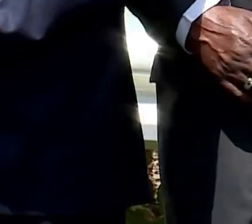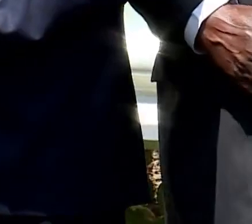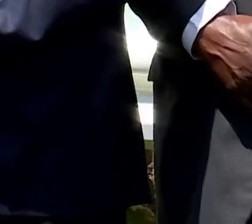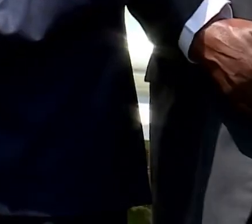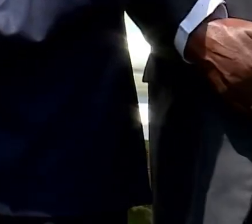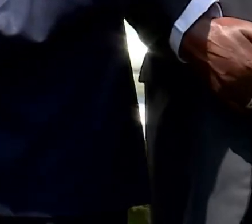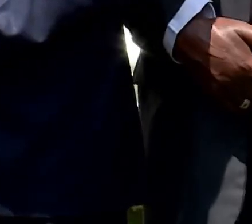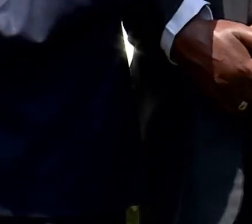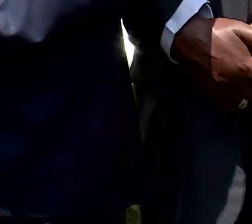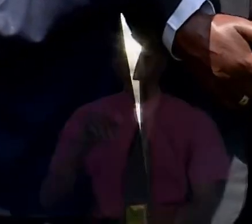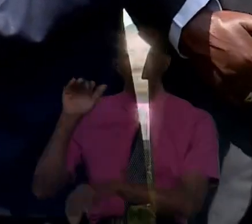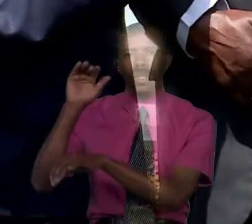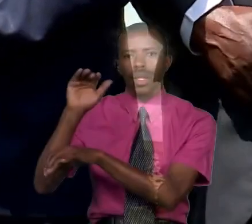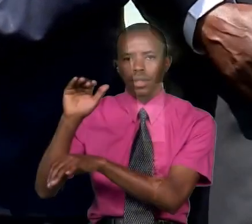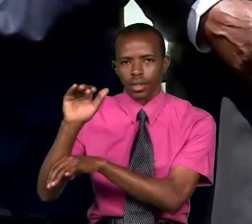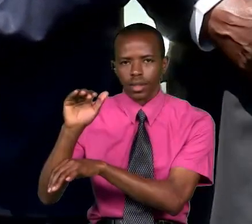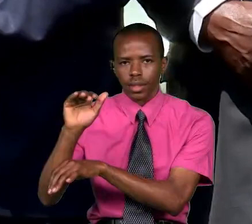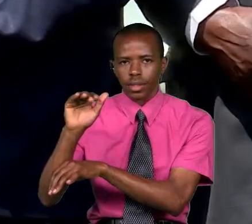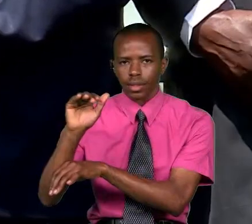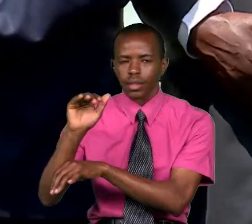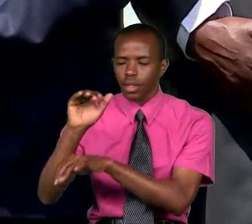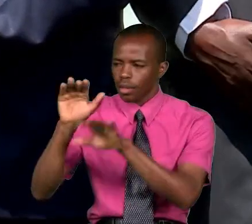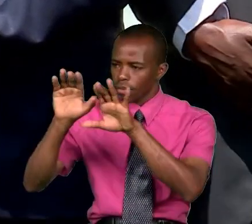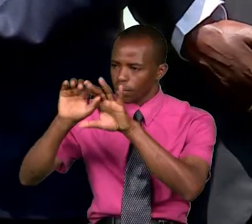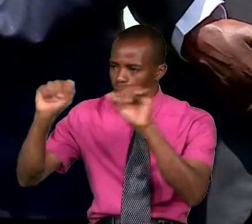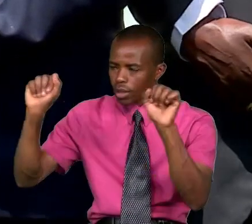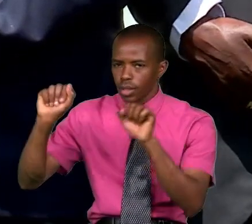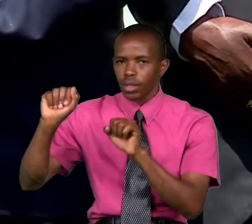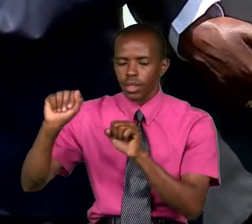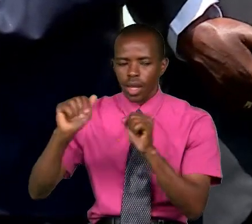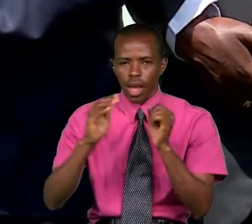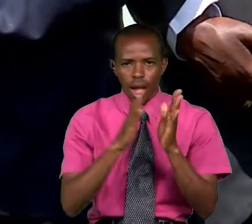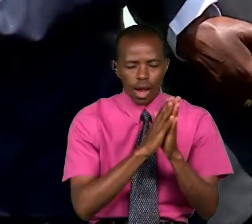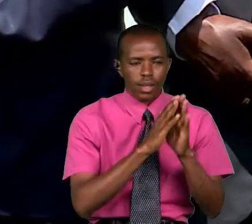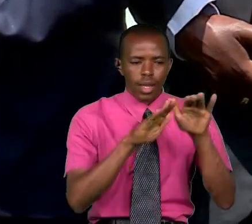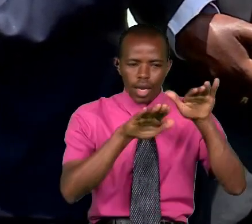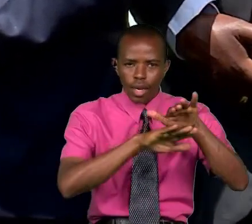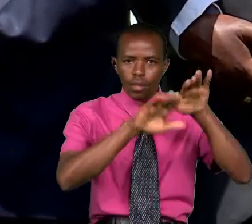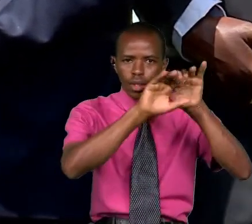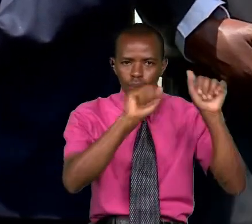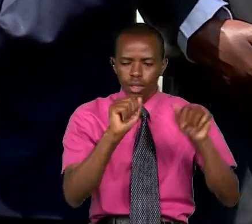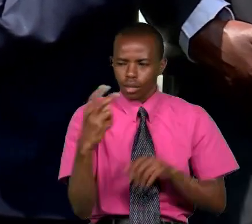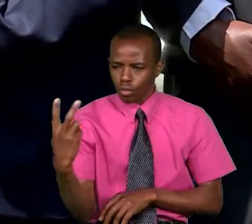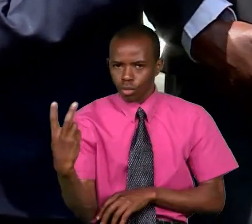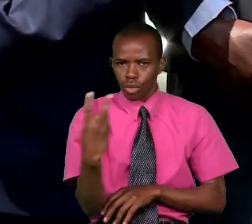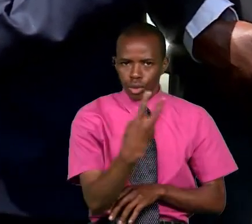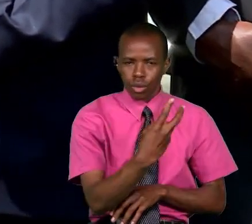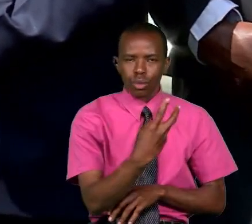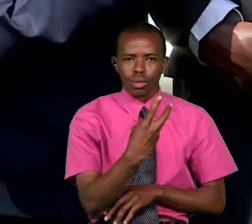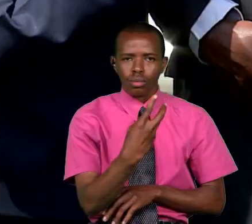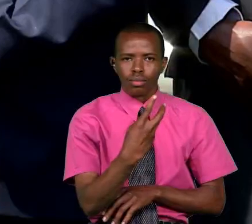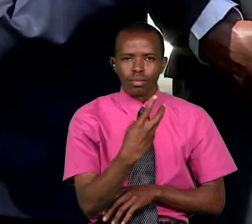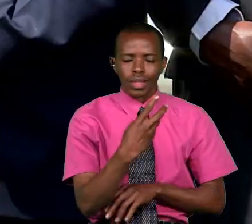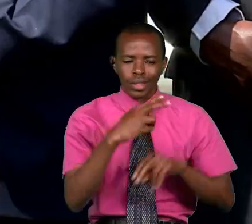We call upon the president and the deputy president to seek ways